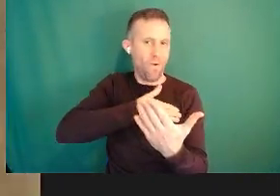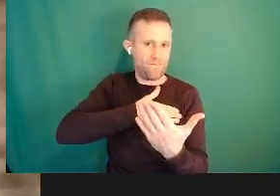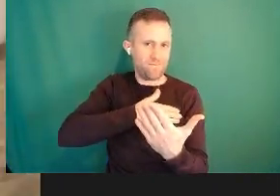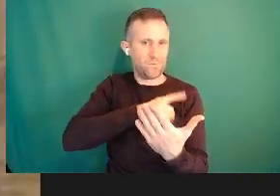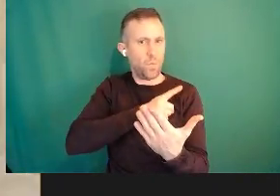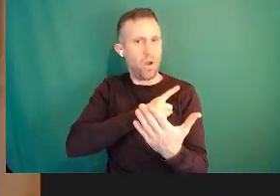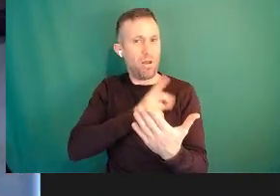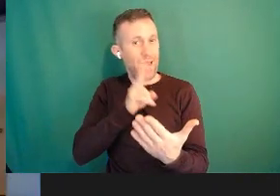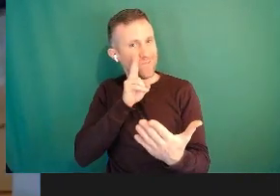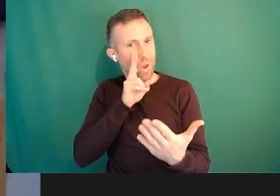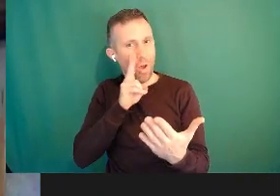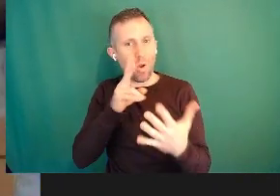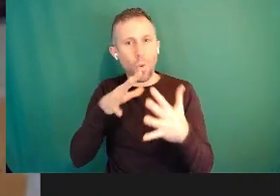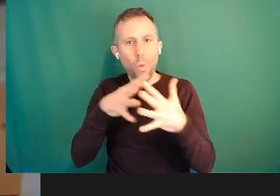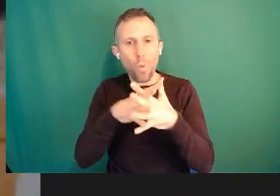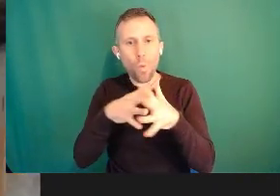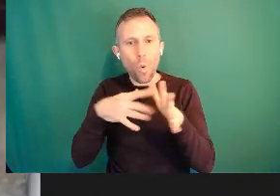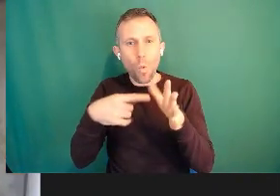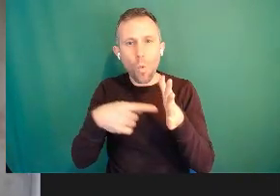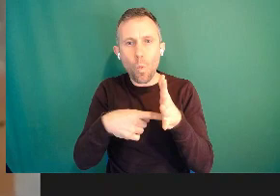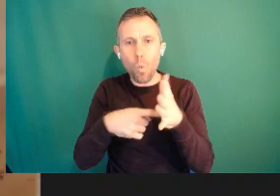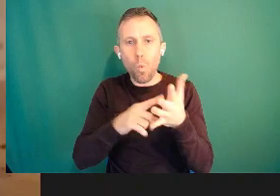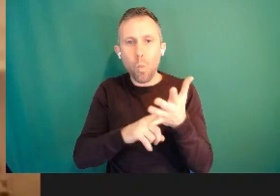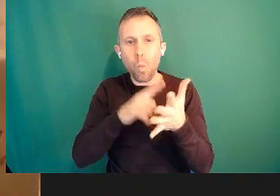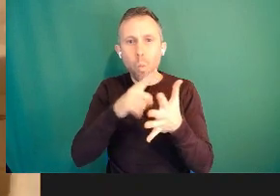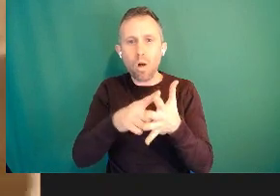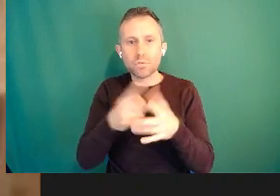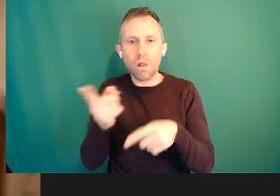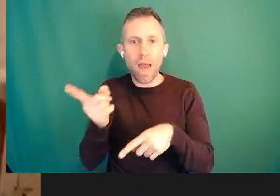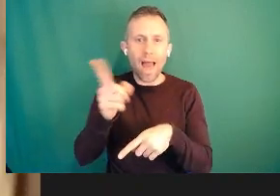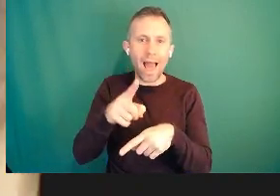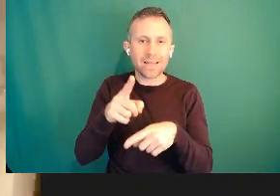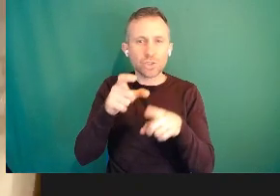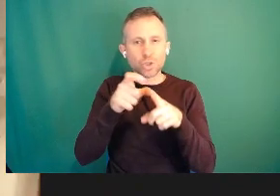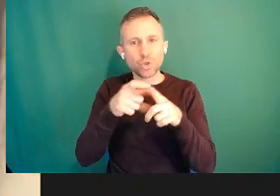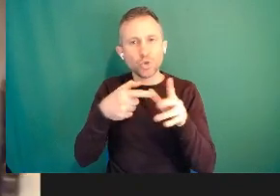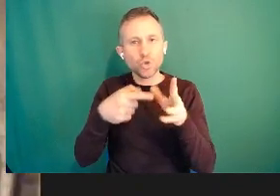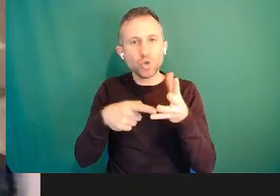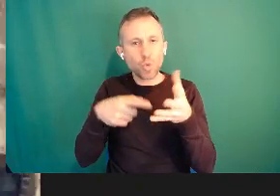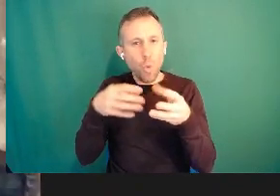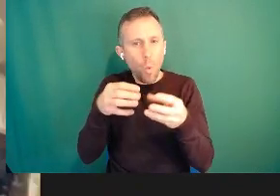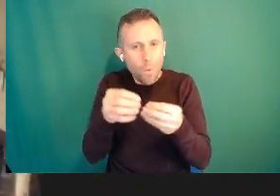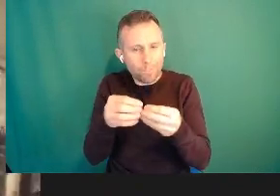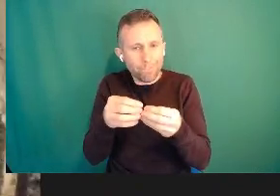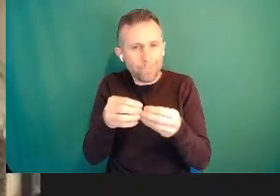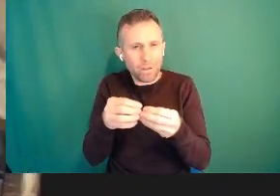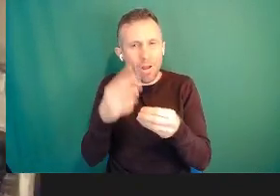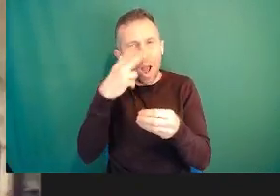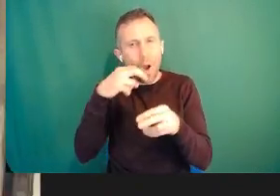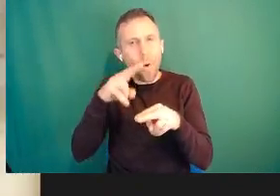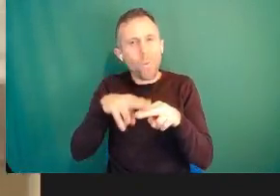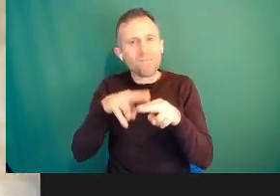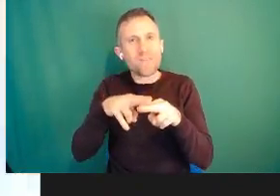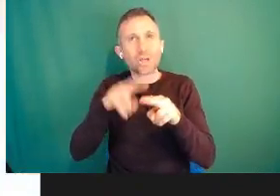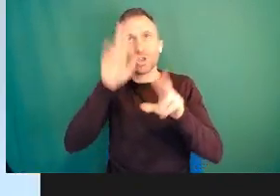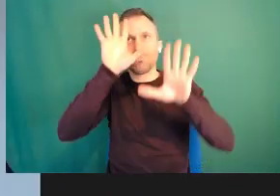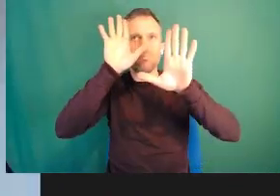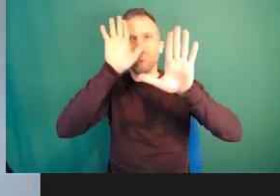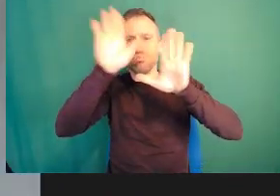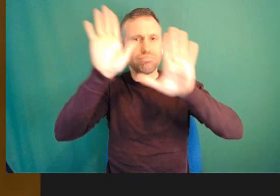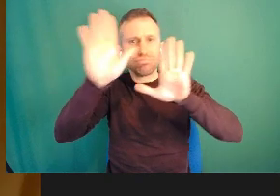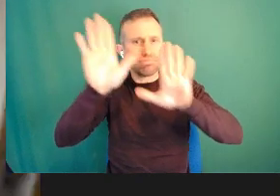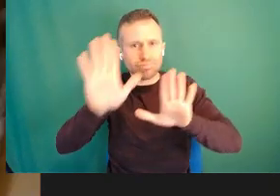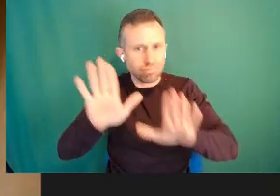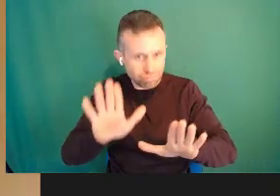Yeah, and even so, this is one of the corridors. You can see a kind of older fireplace which has been bricked up, and there's an even more beautiful one